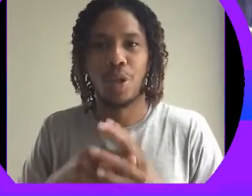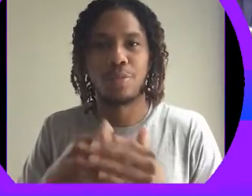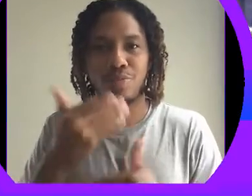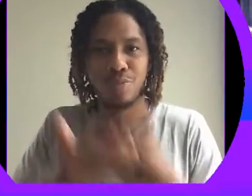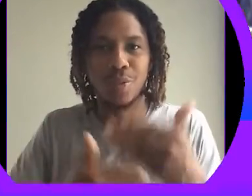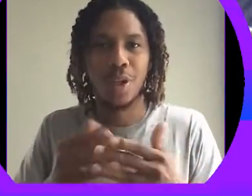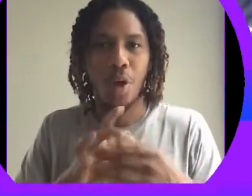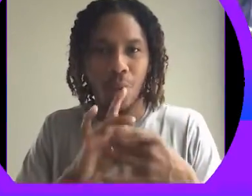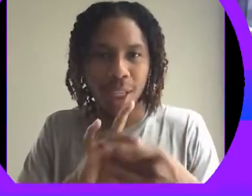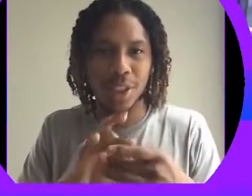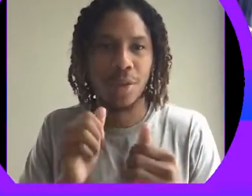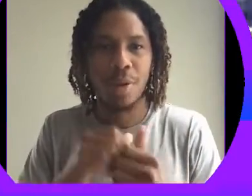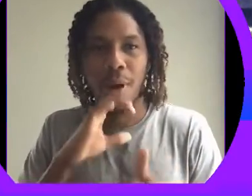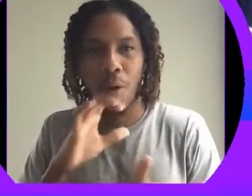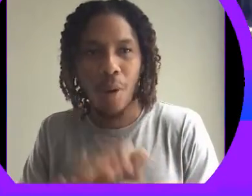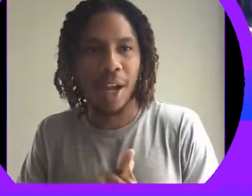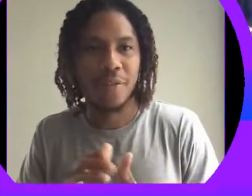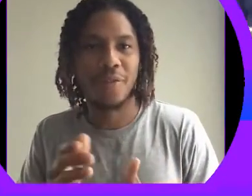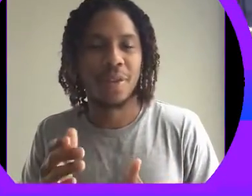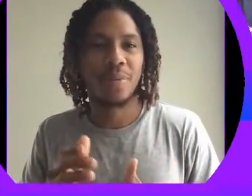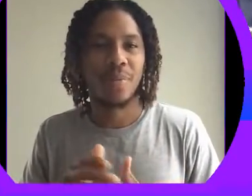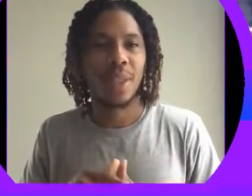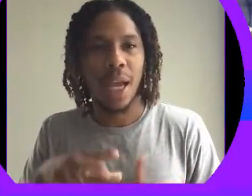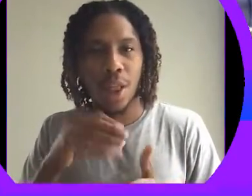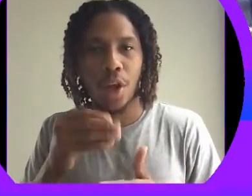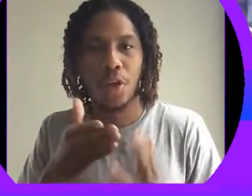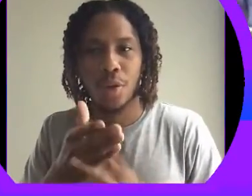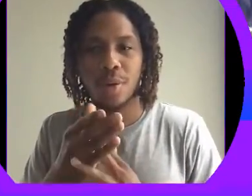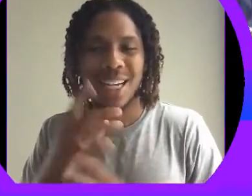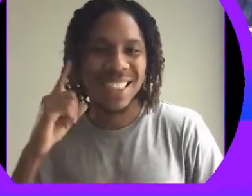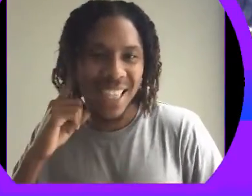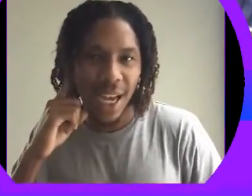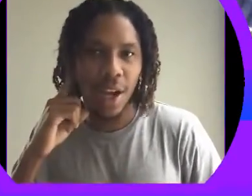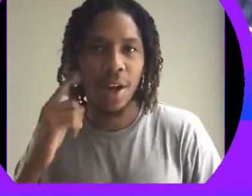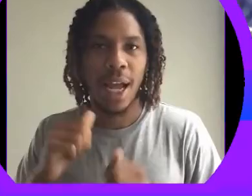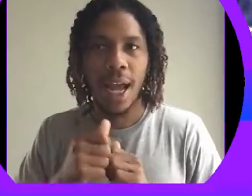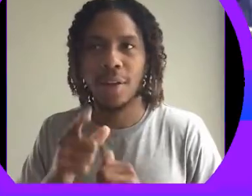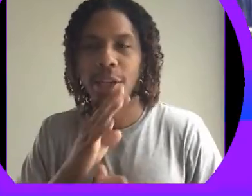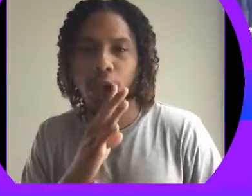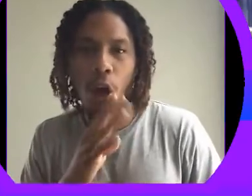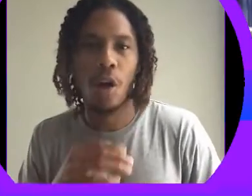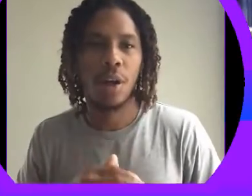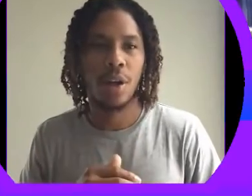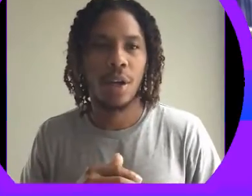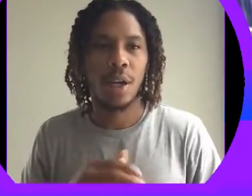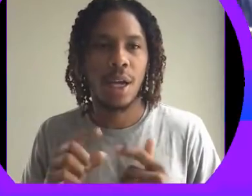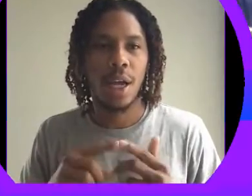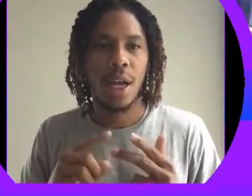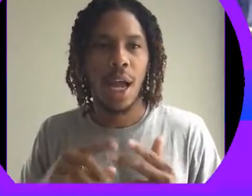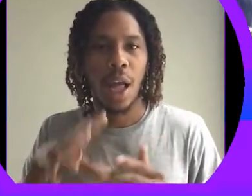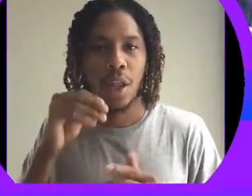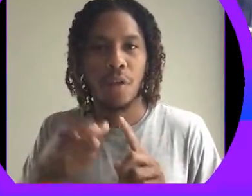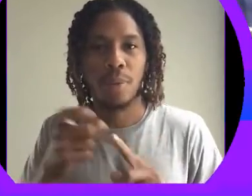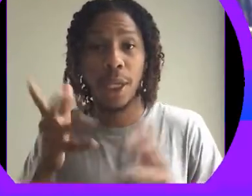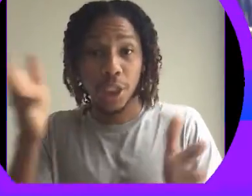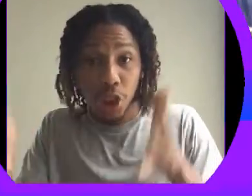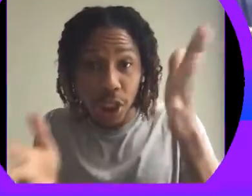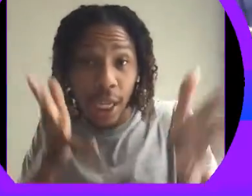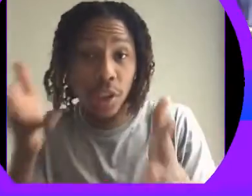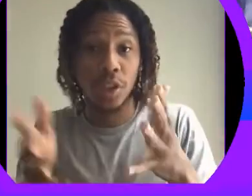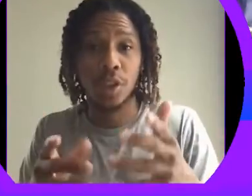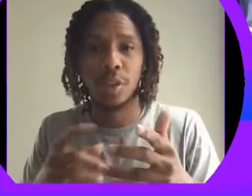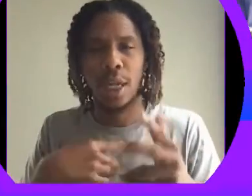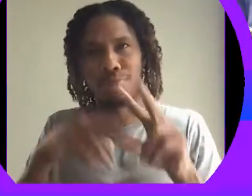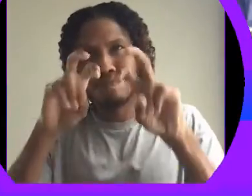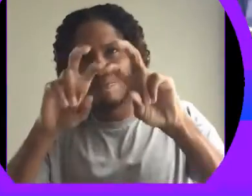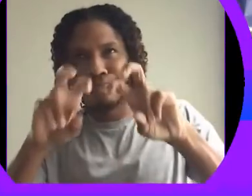who's neurotypical or autistic. I learned through sound how they talk. I learned so much from their gestures. I learned